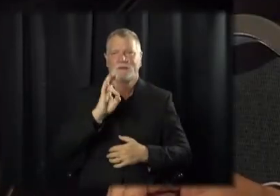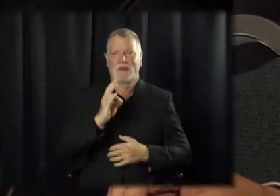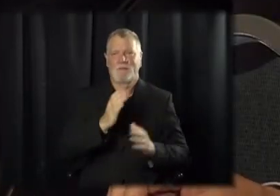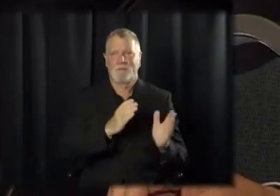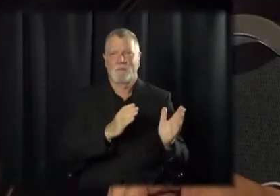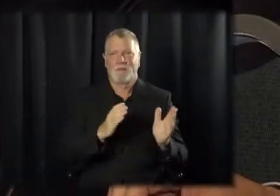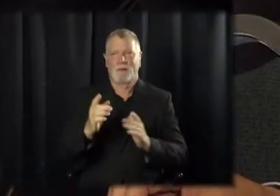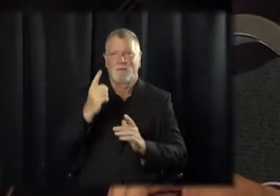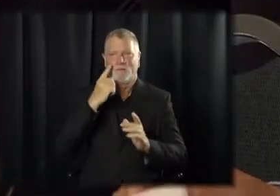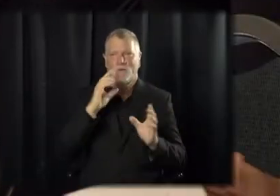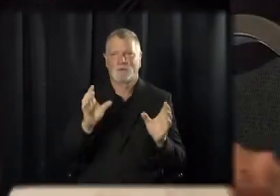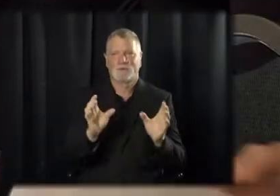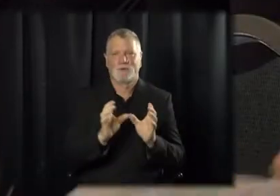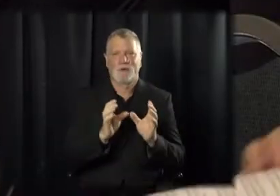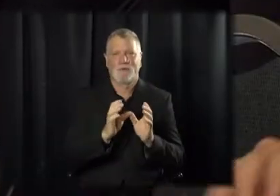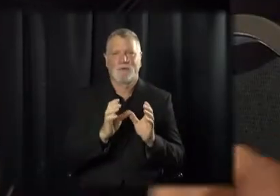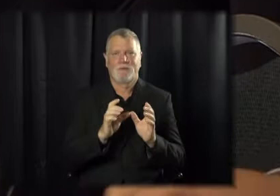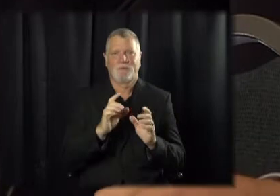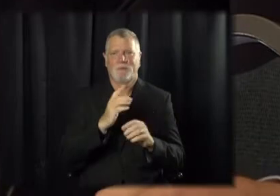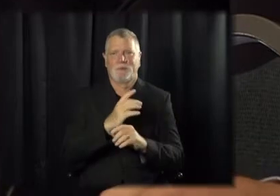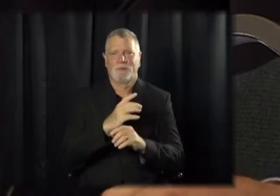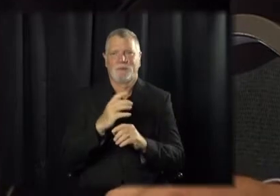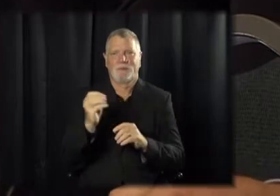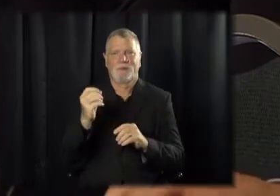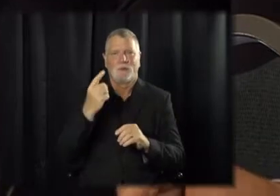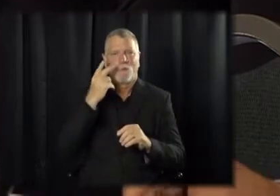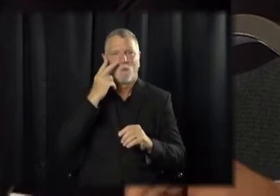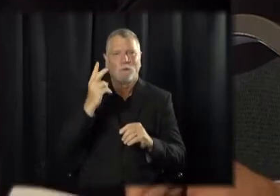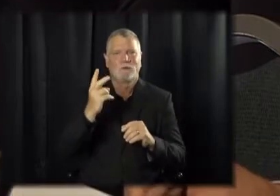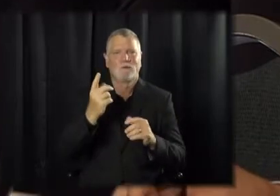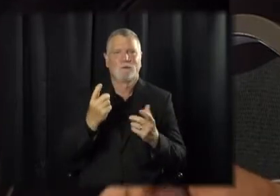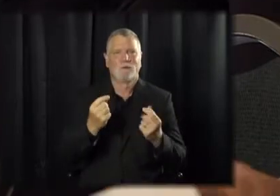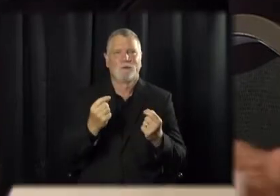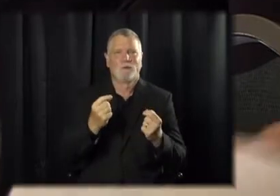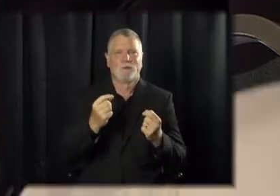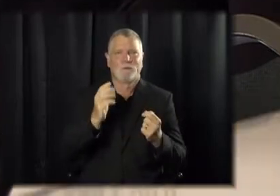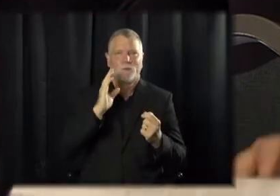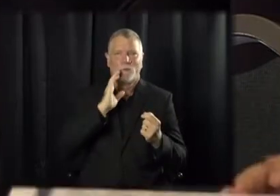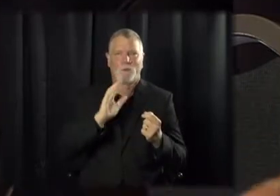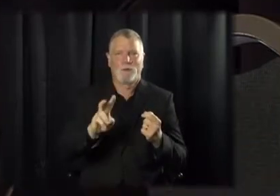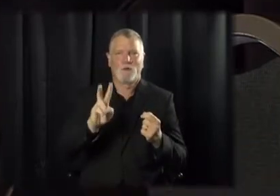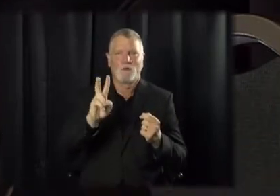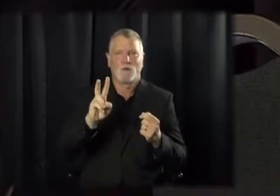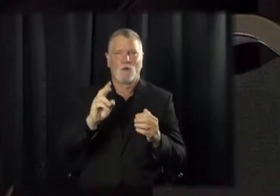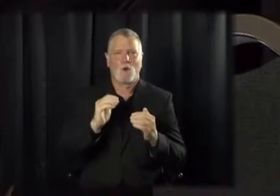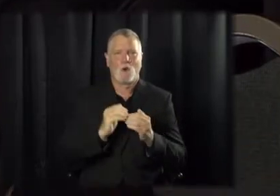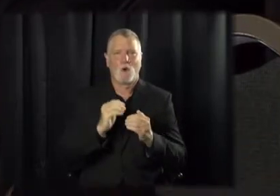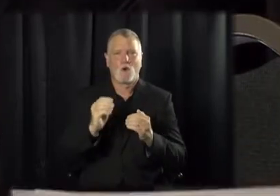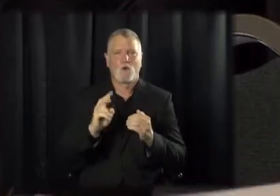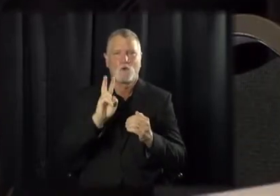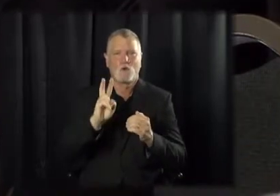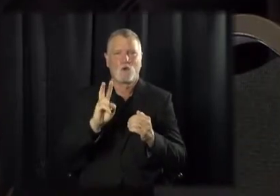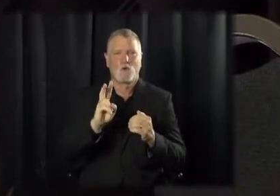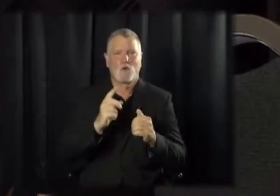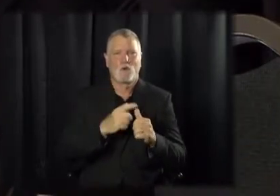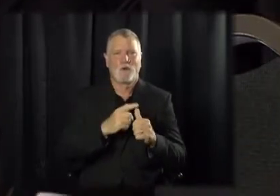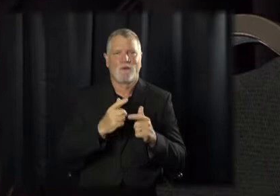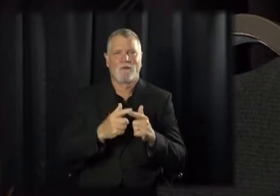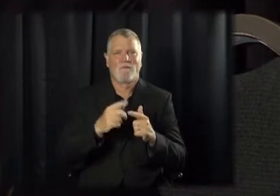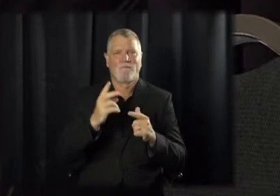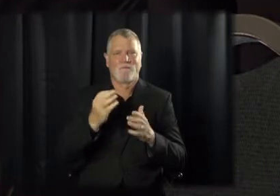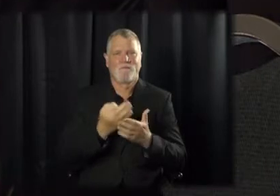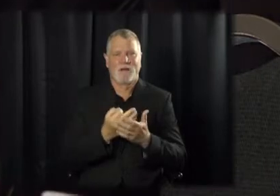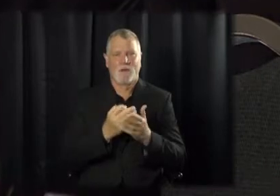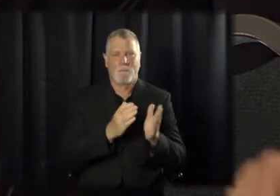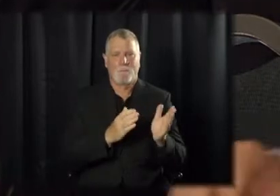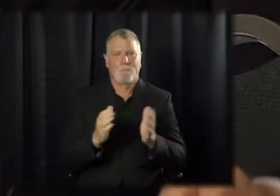plans to certify. And I'll say this again, but the way we're going to do it is we will do 2 at a time. We'll do the first 2 fiscal plans,